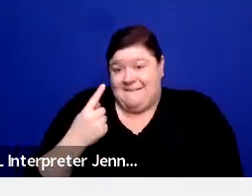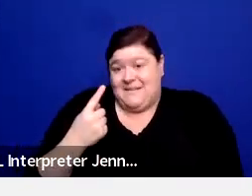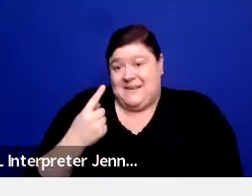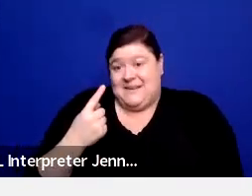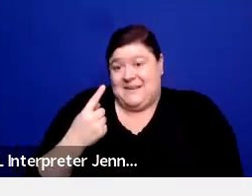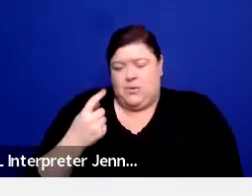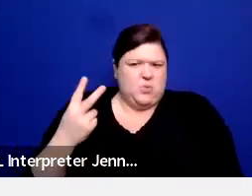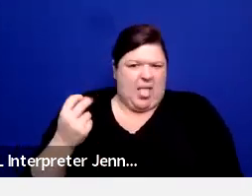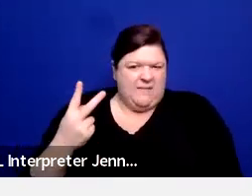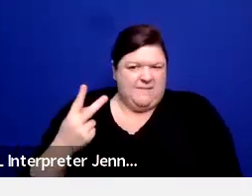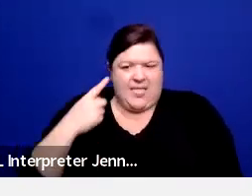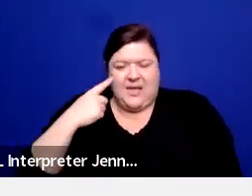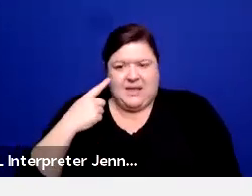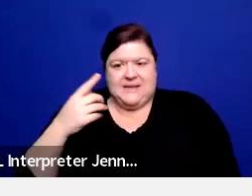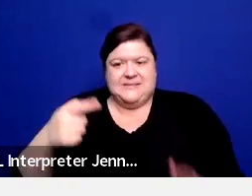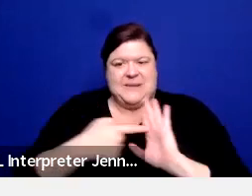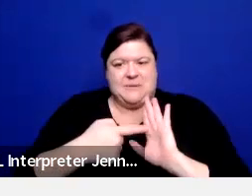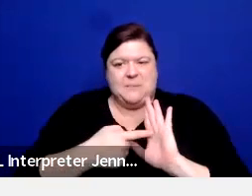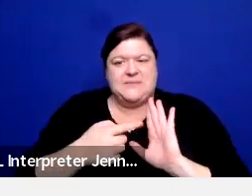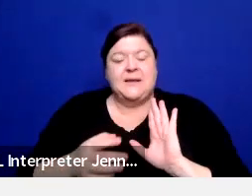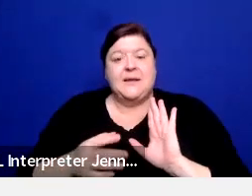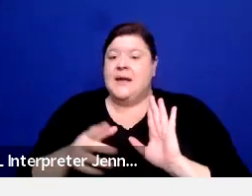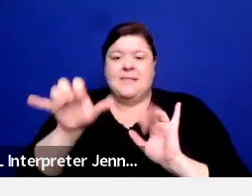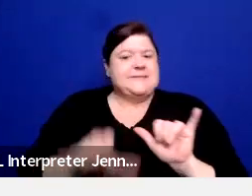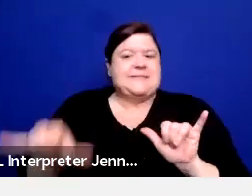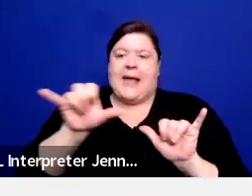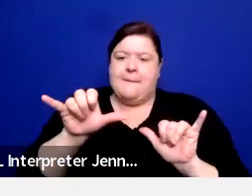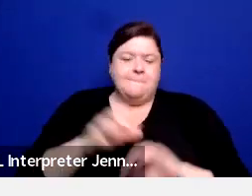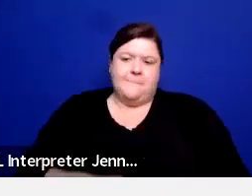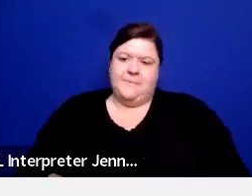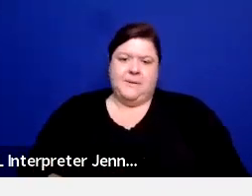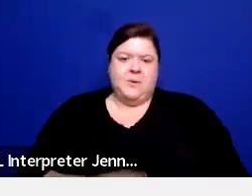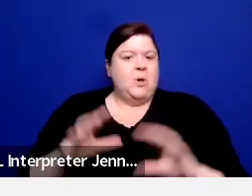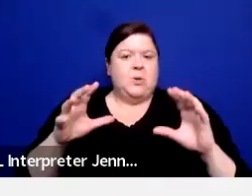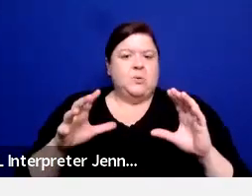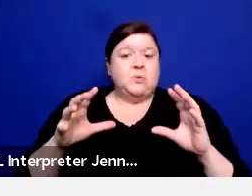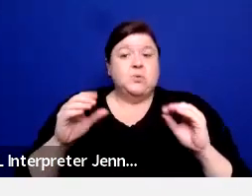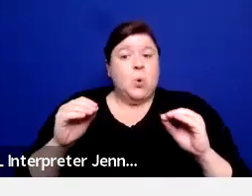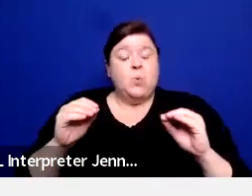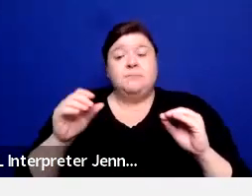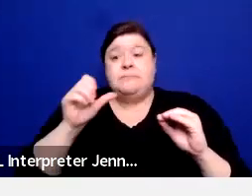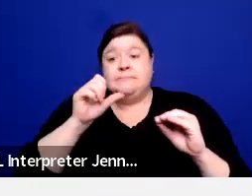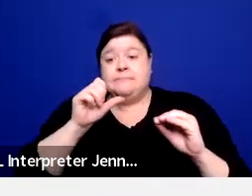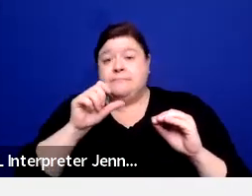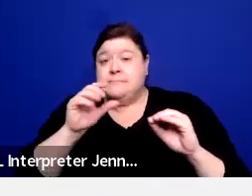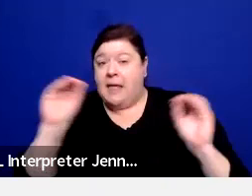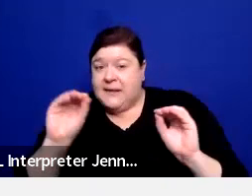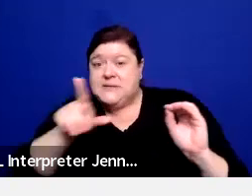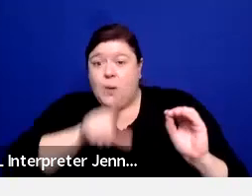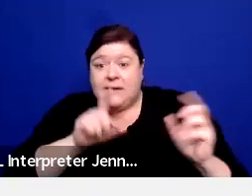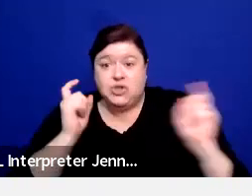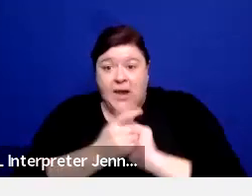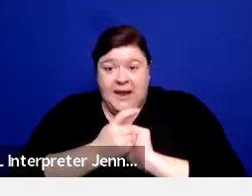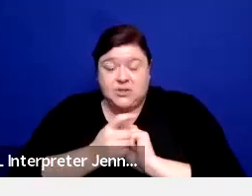COVID symptoms, it's been a while since I've counted them, remain the same. So there are no substantive changes to the symptoms, and the full range